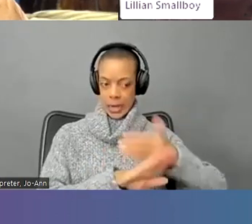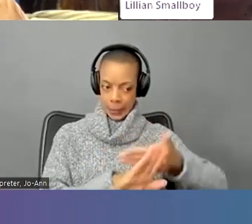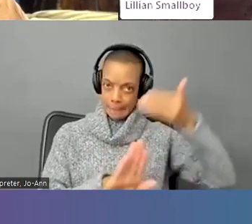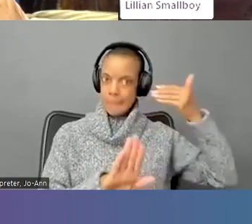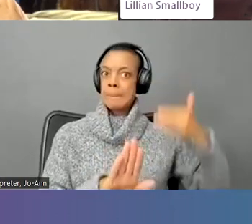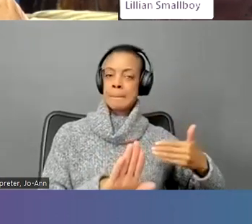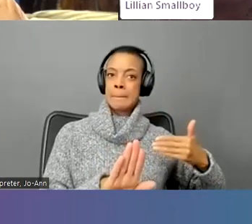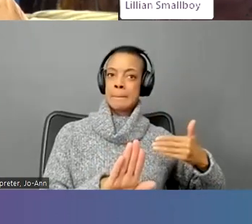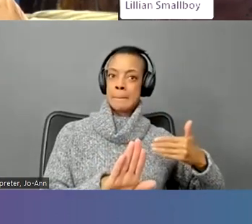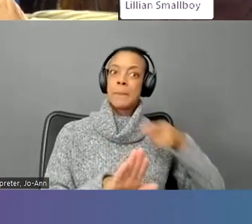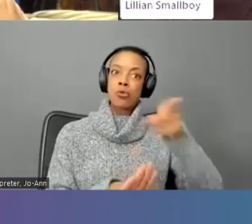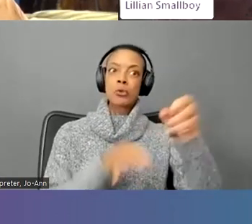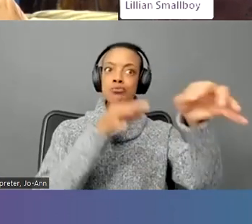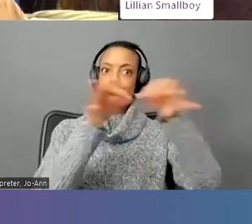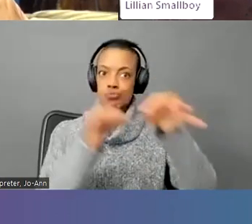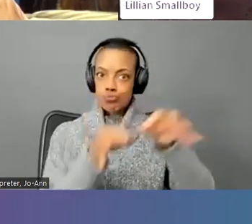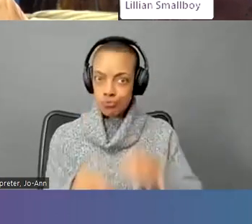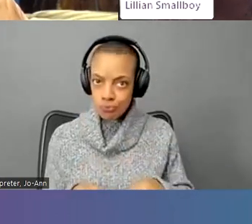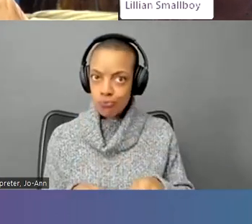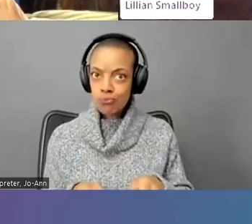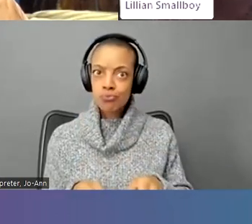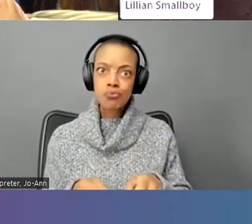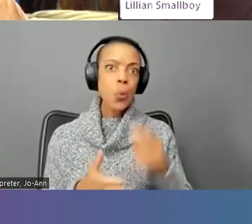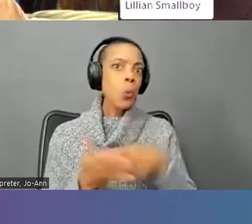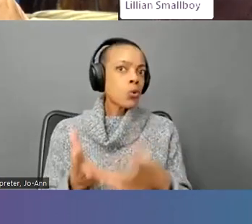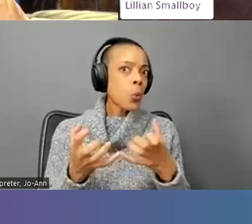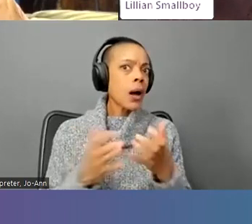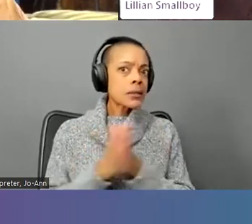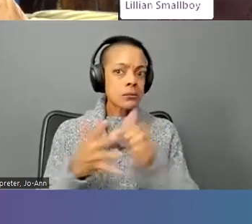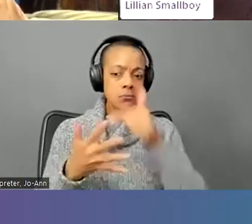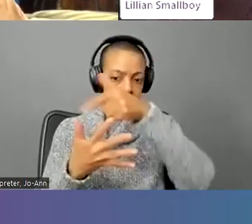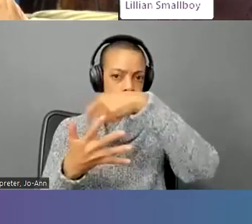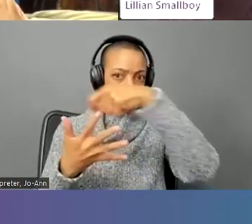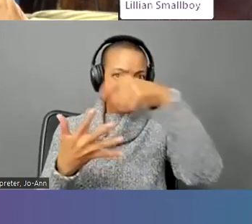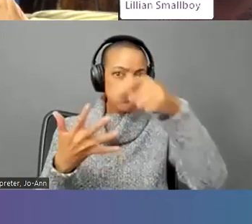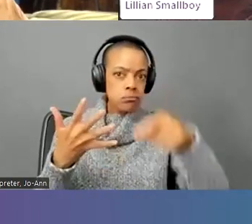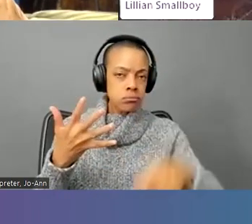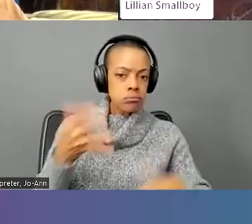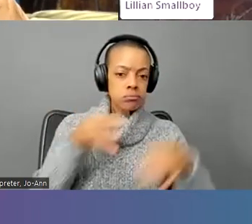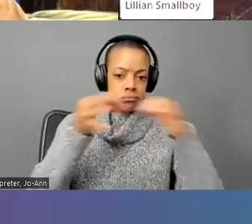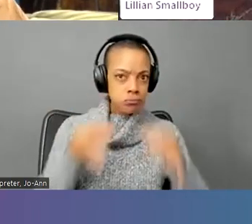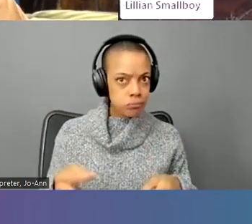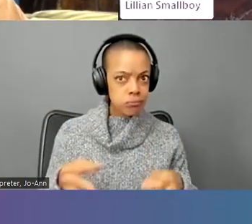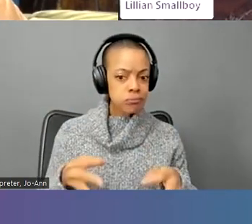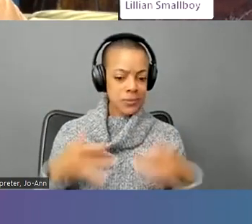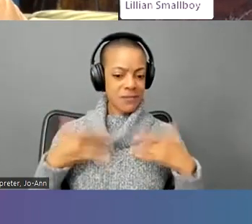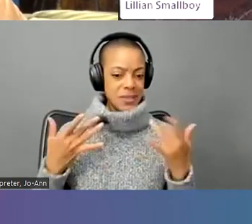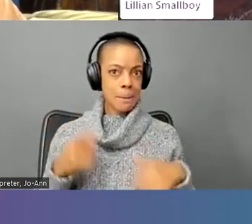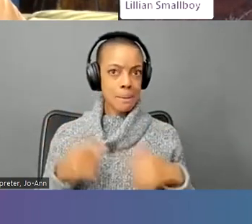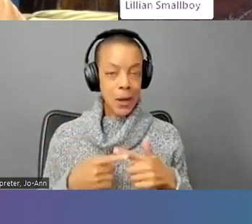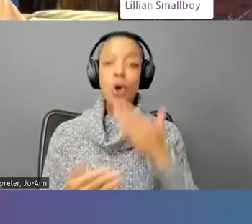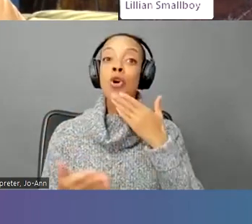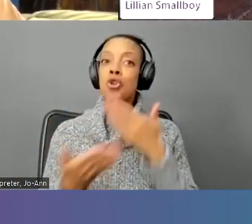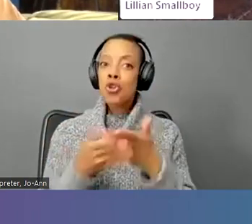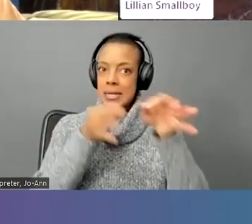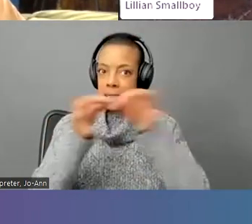and describing what it was that you wanted from us, what the event was going to be about, and a good explanation.